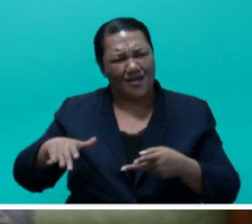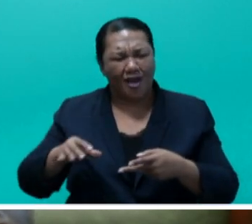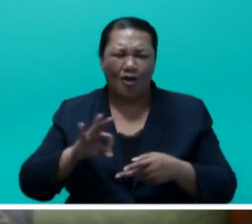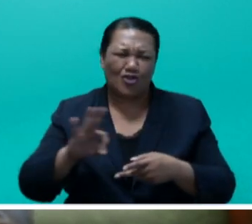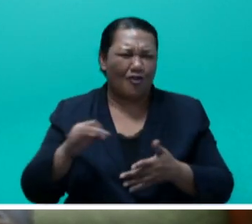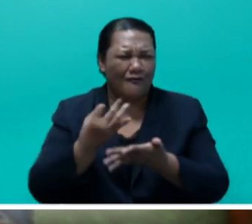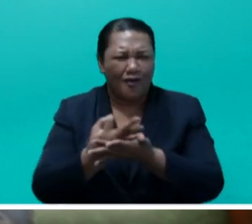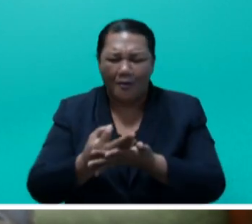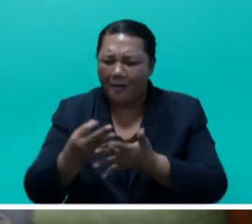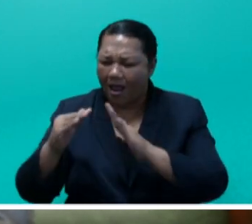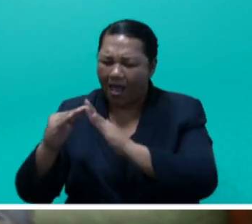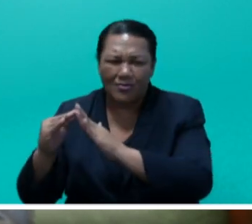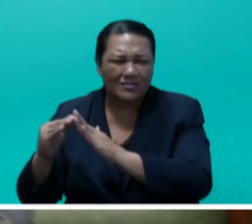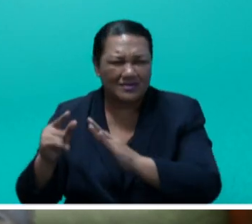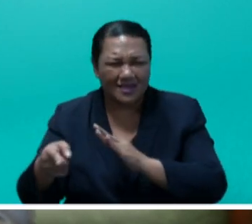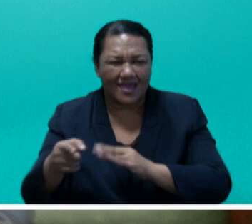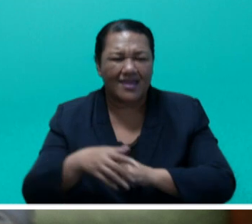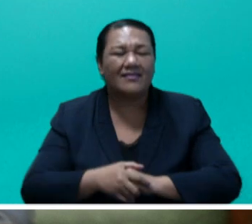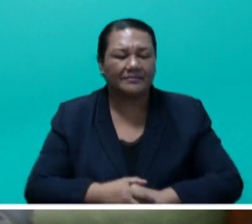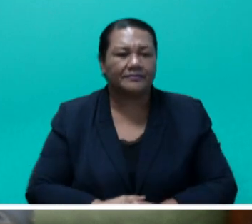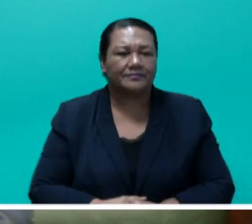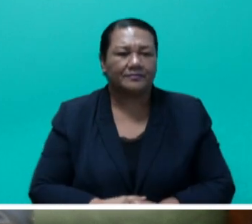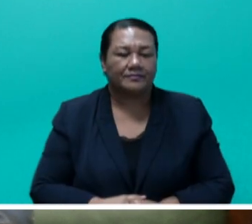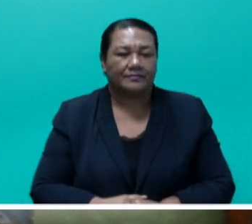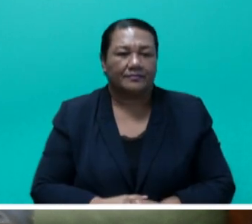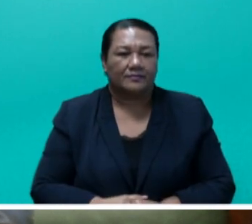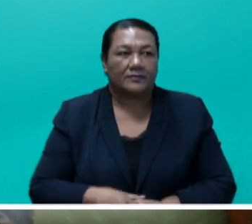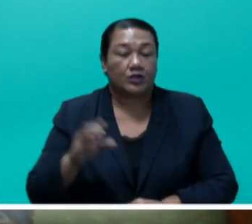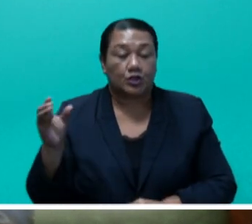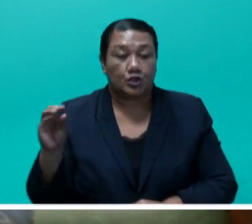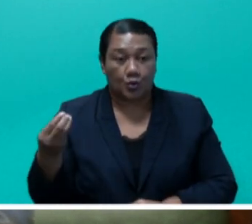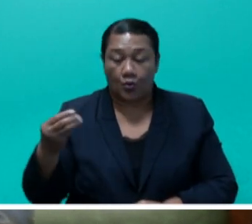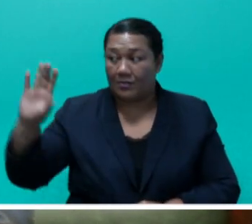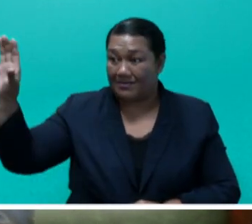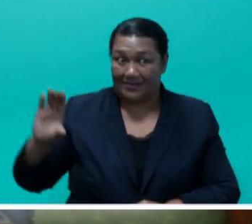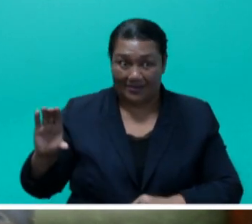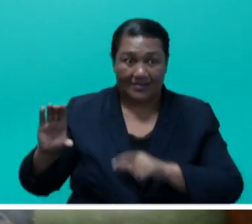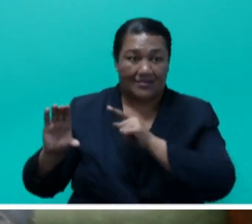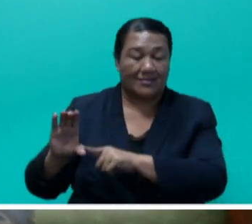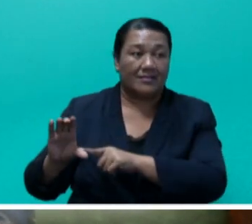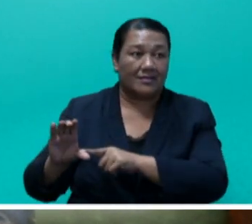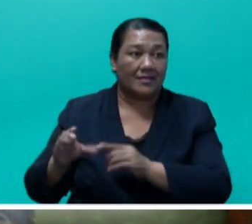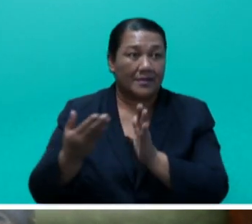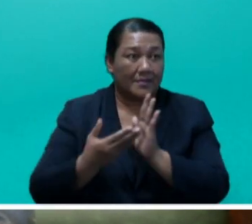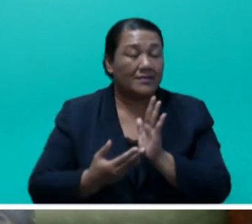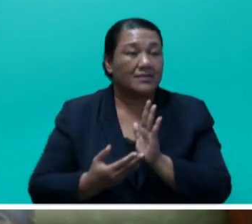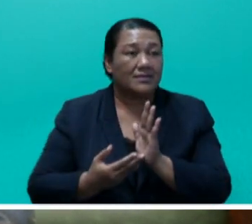the PPP affordable housing project in the budget under Head 50, Mr. Speaker, to date, a sum